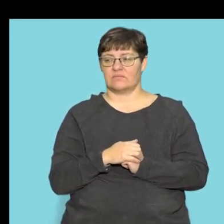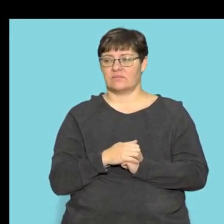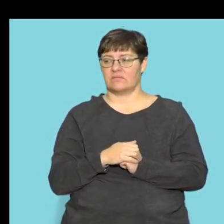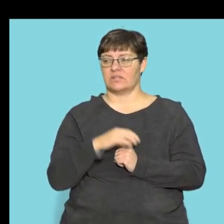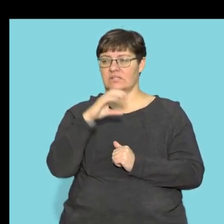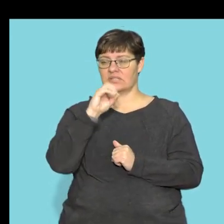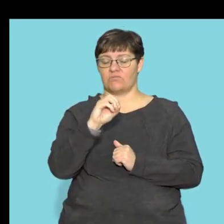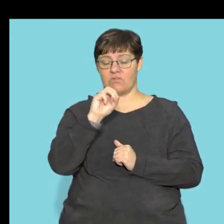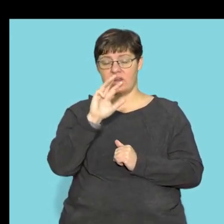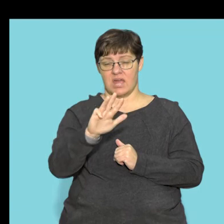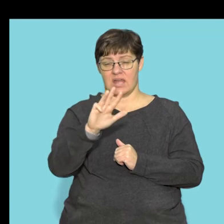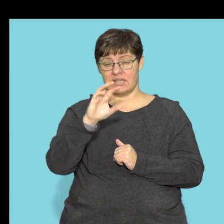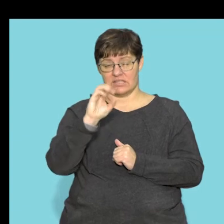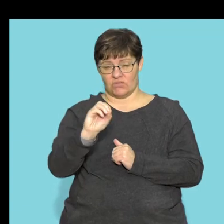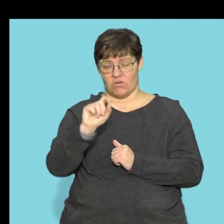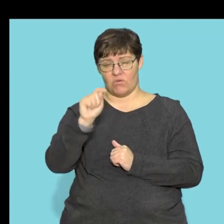1565,